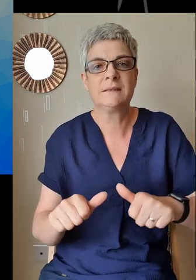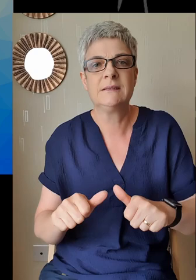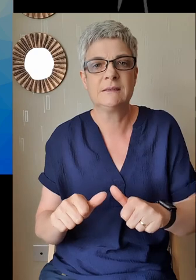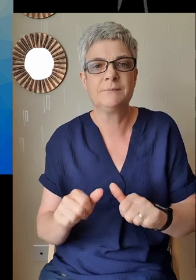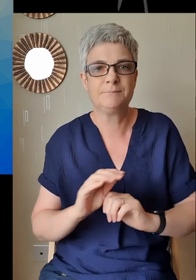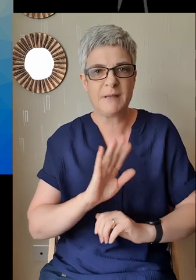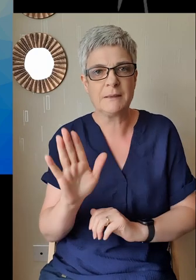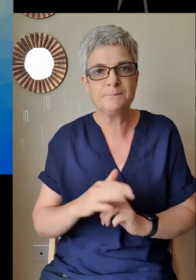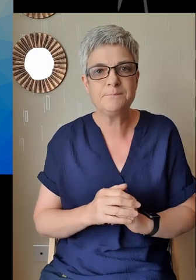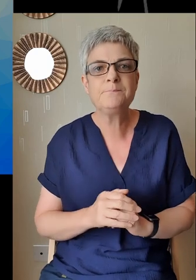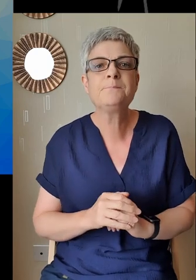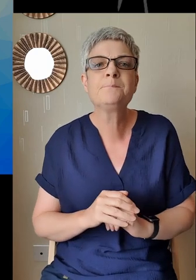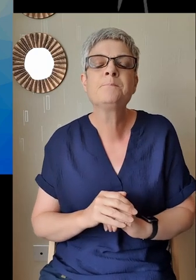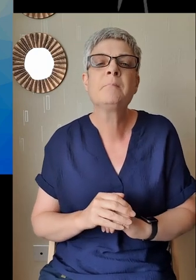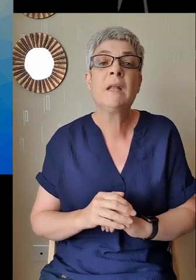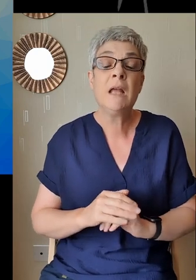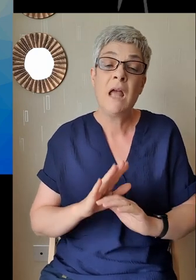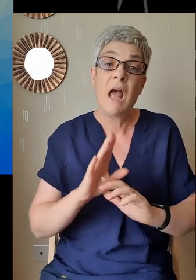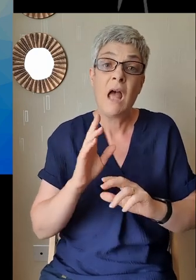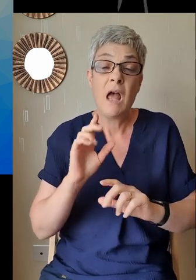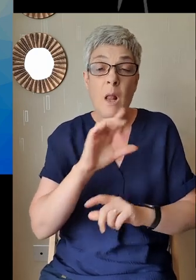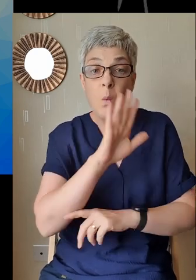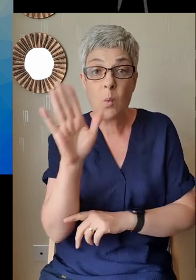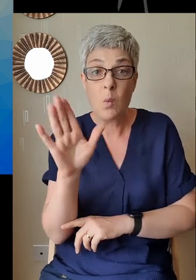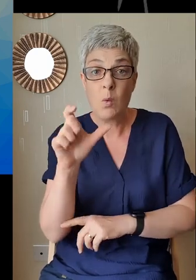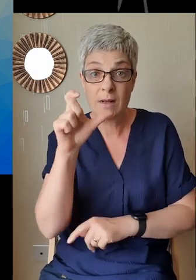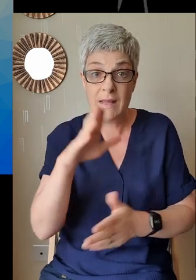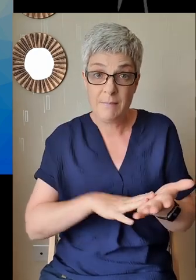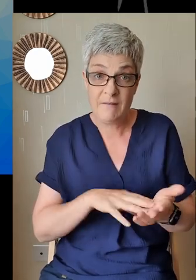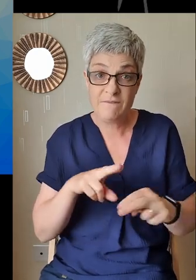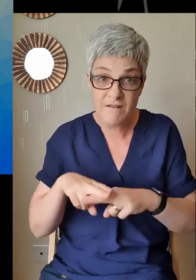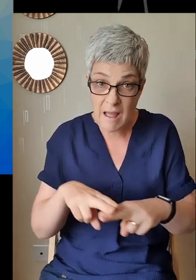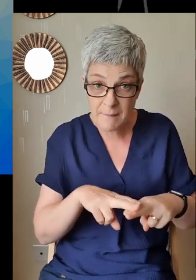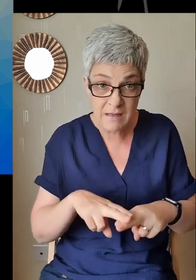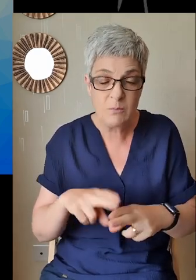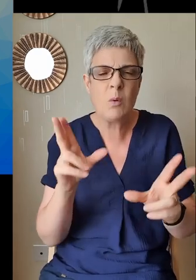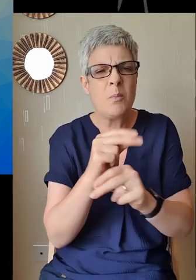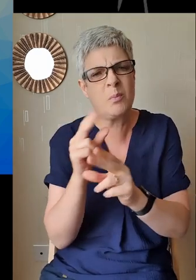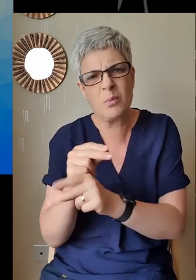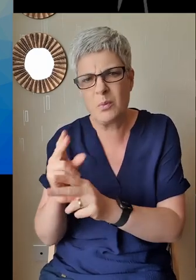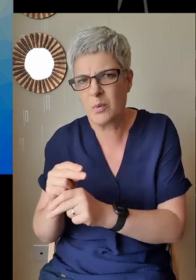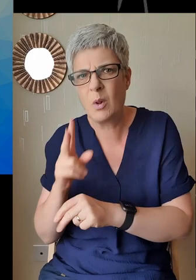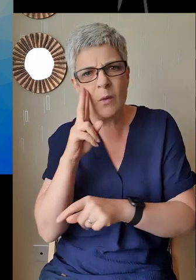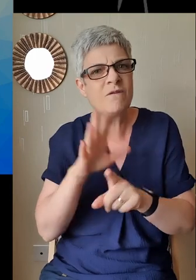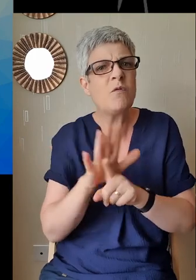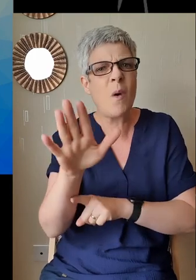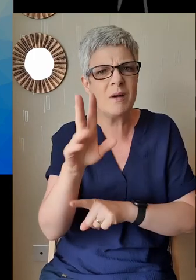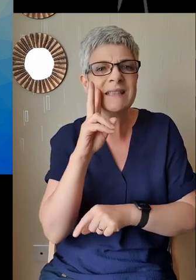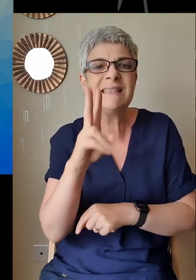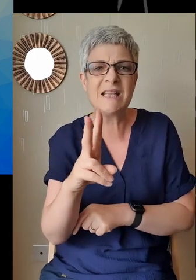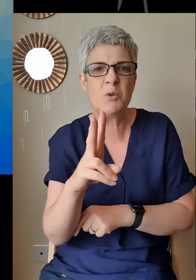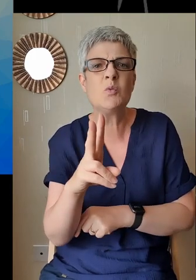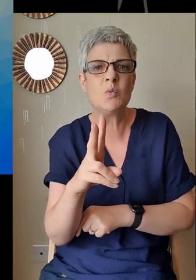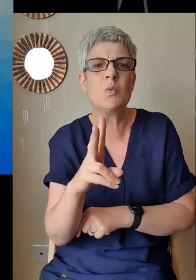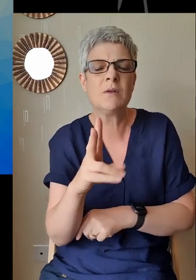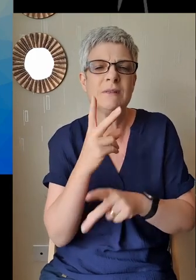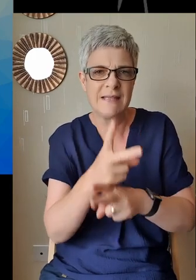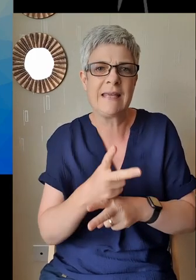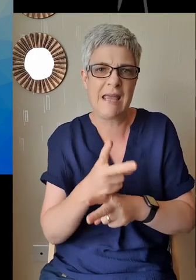Cheers. Hello, family at Claremont. We're missing you and look forward to seeing you. Take